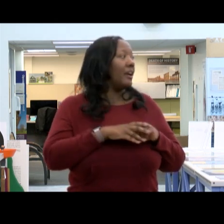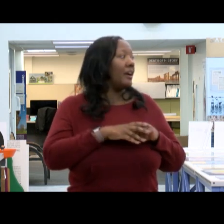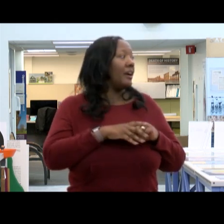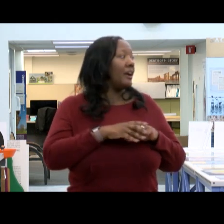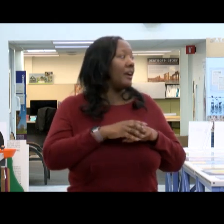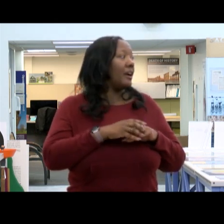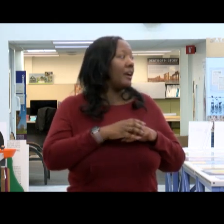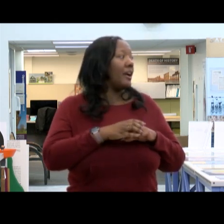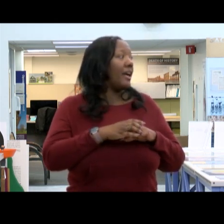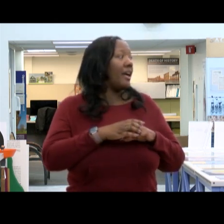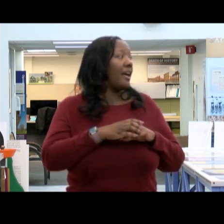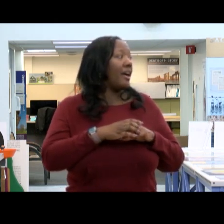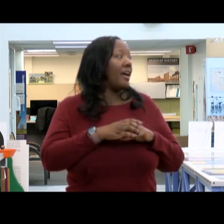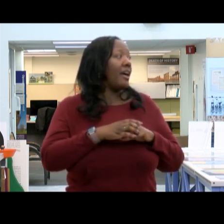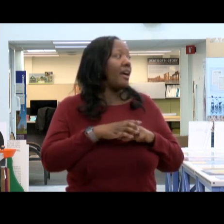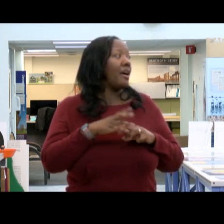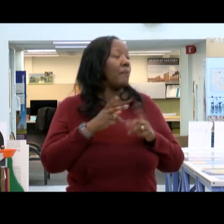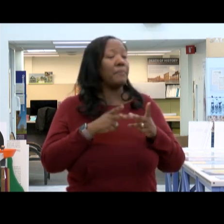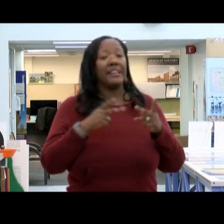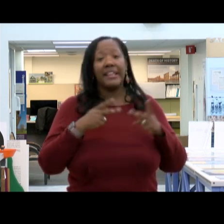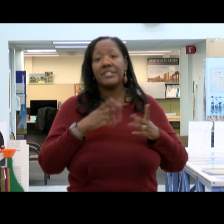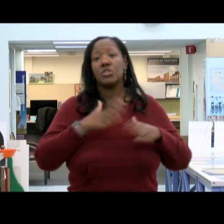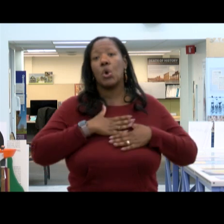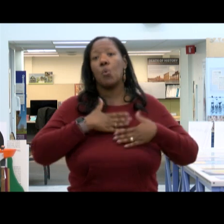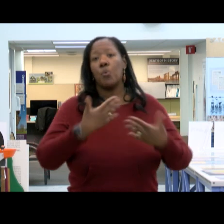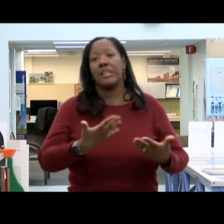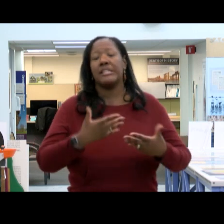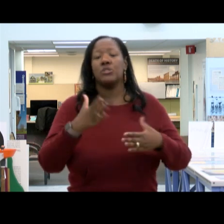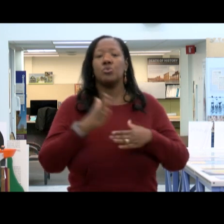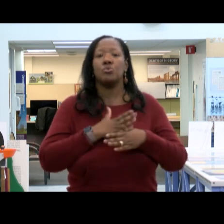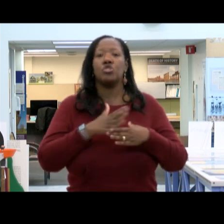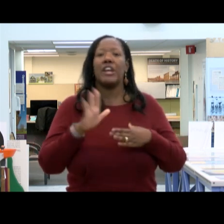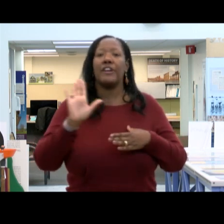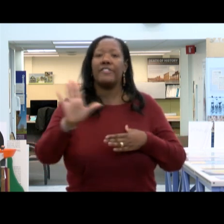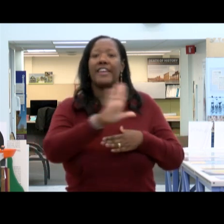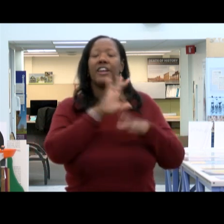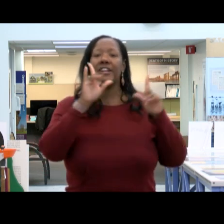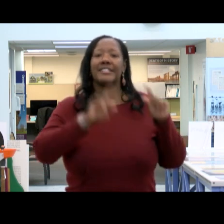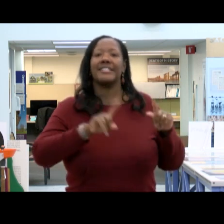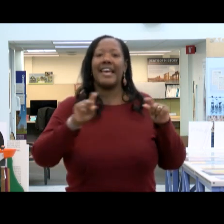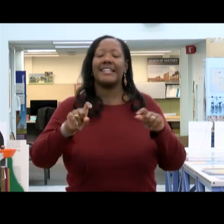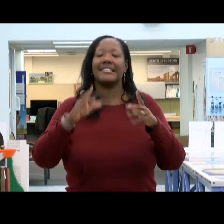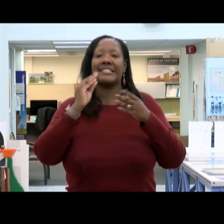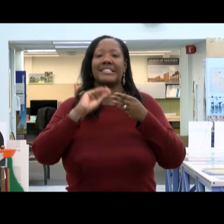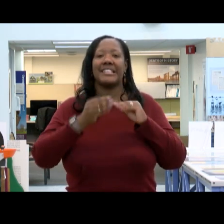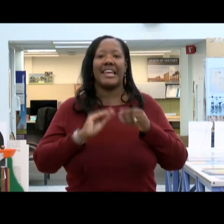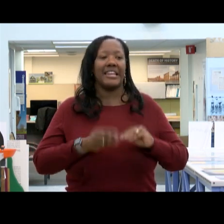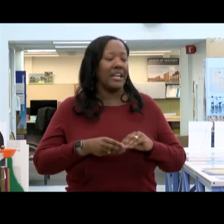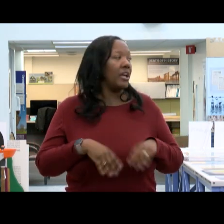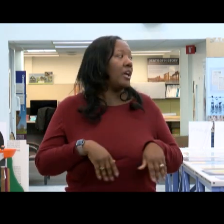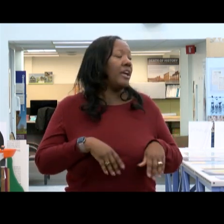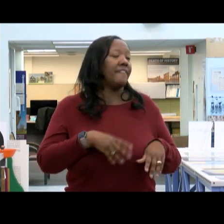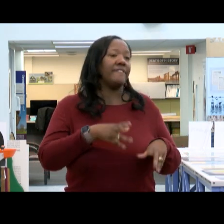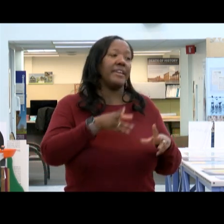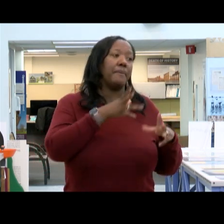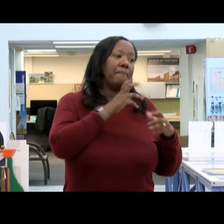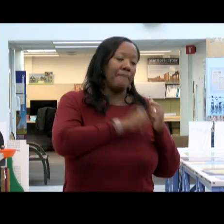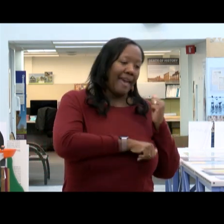like the best place where people have been willing to share their test data on whether, you know, pass, it's okay for temporary, or it